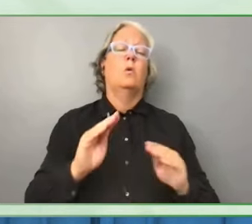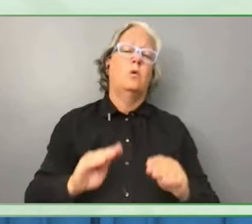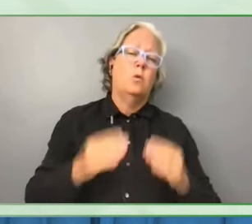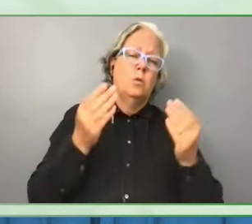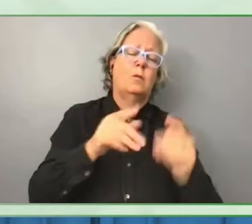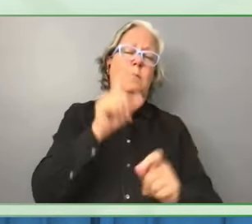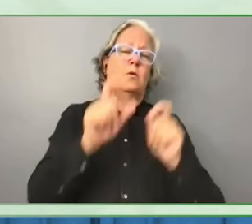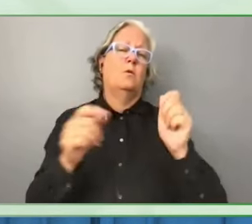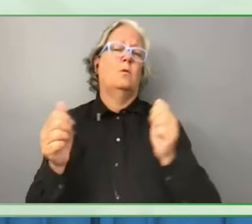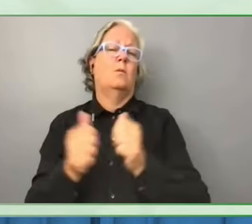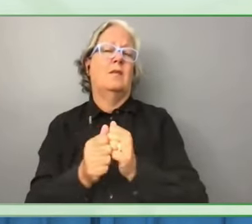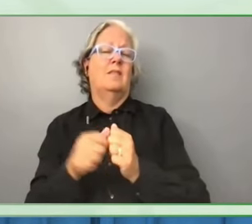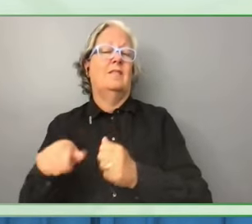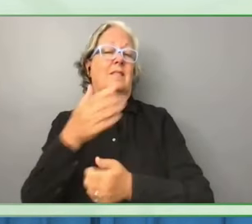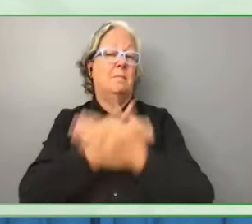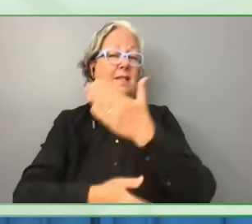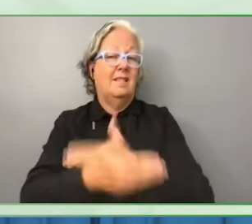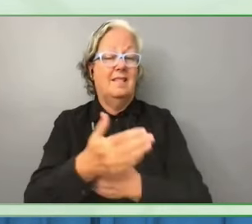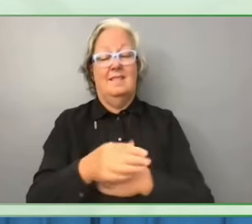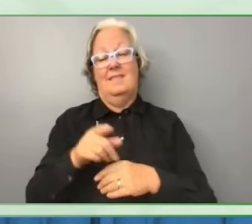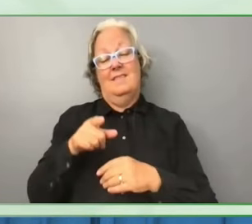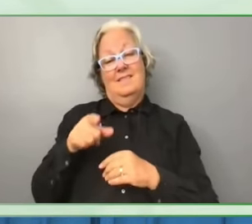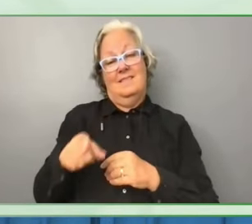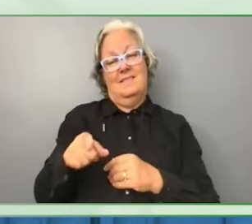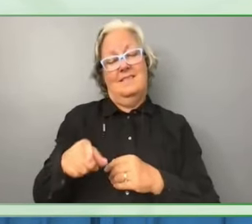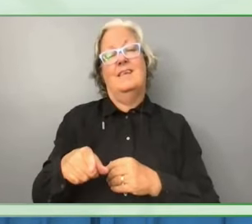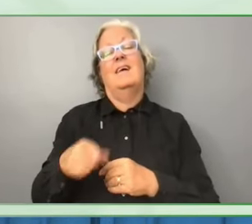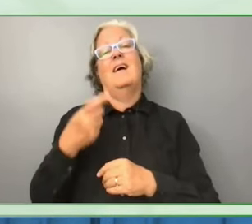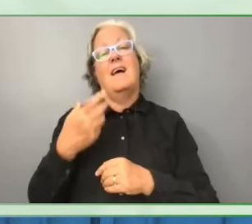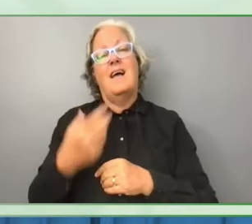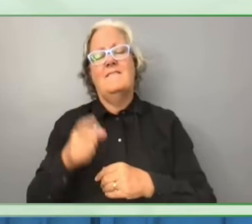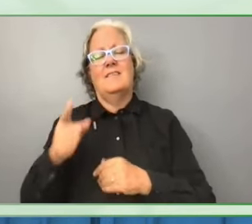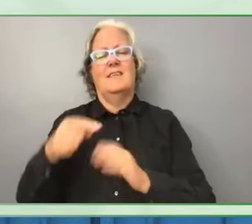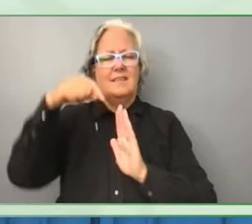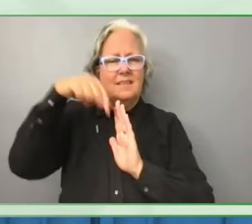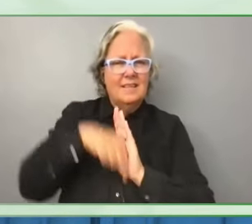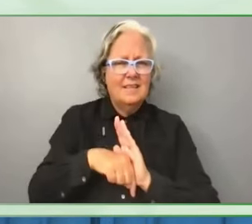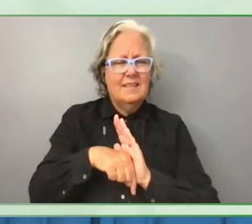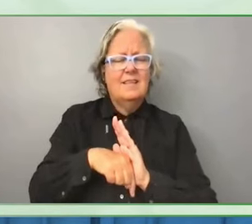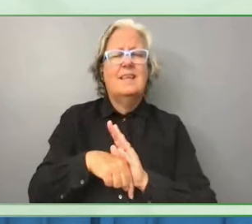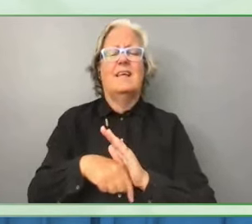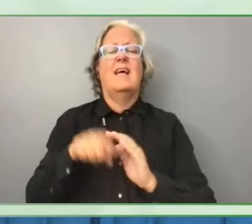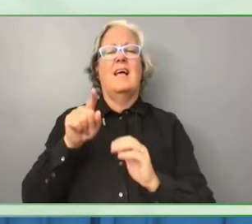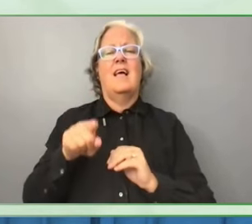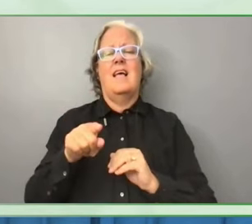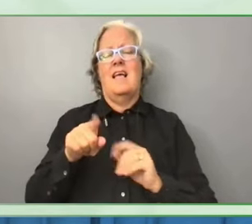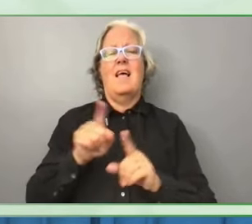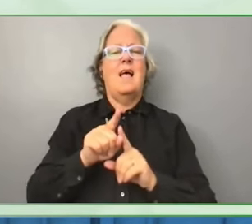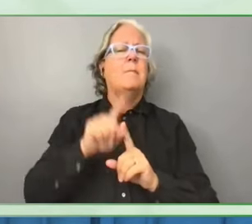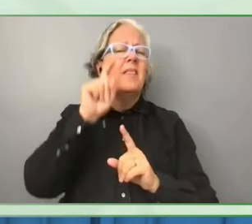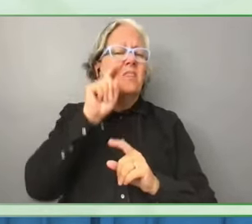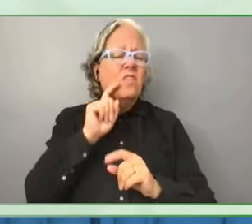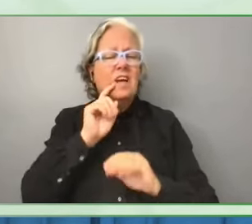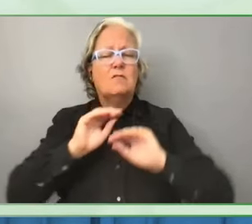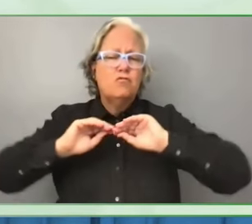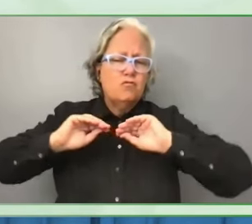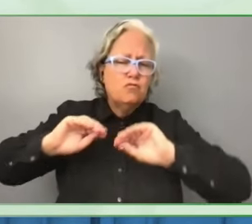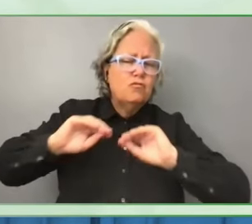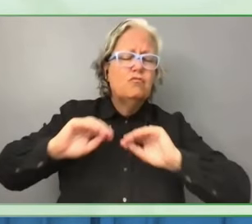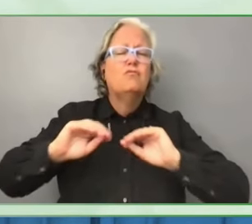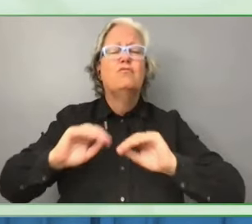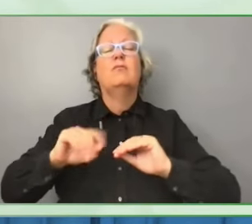The intervention consists to promotion of comprehensive sexuality education in school and community inclusive